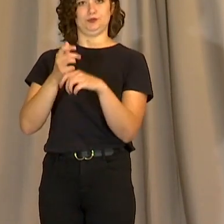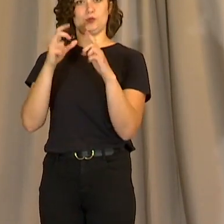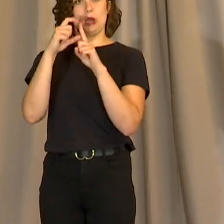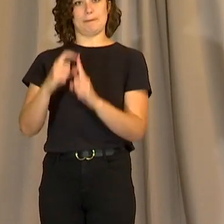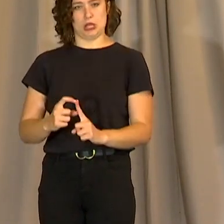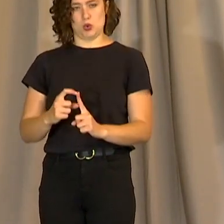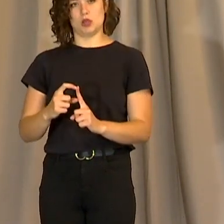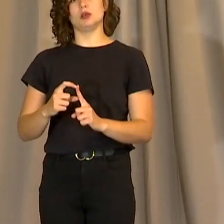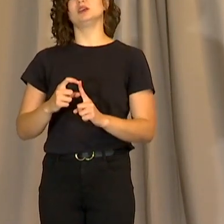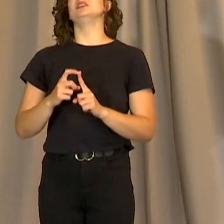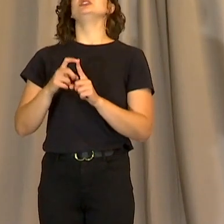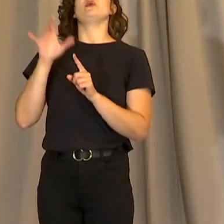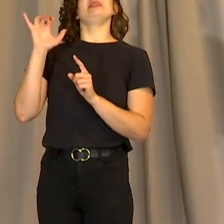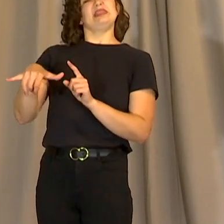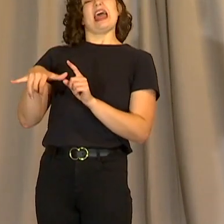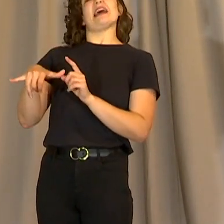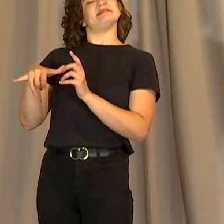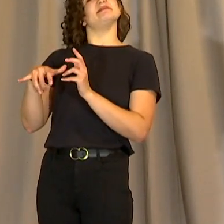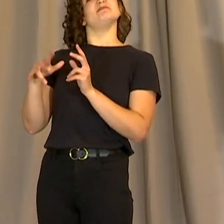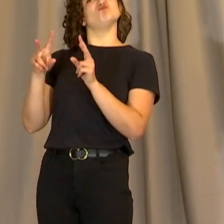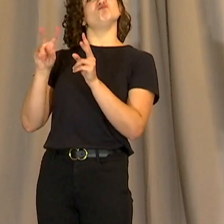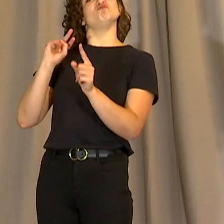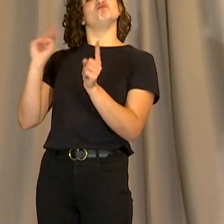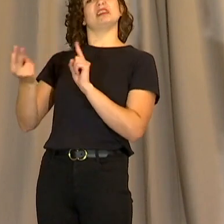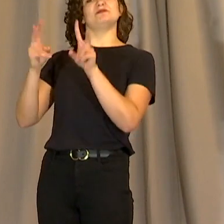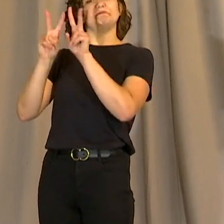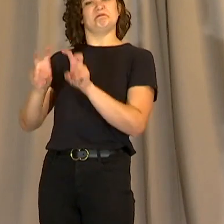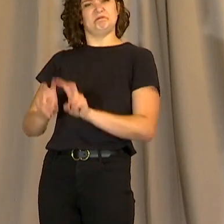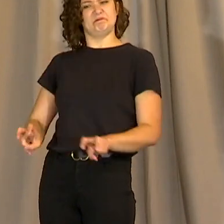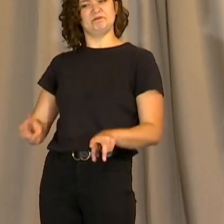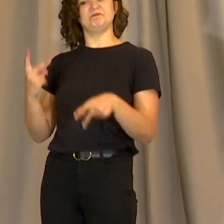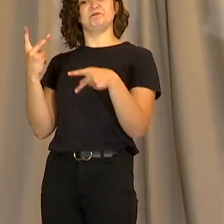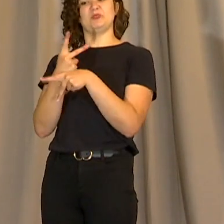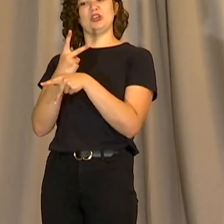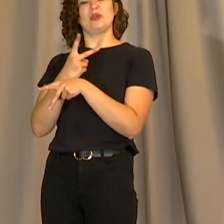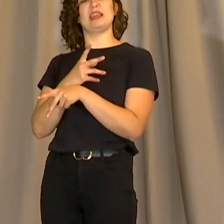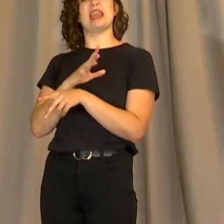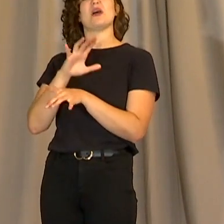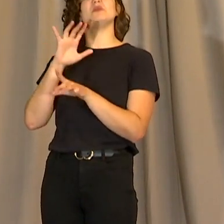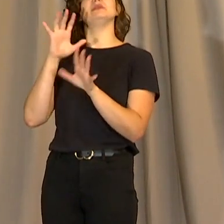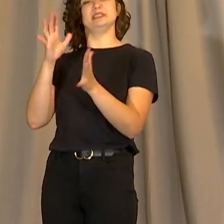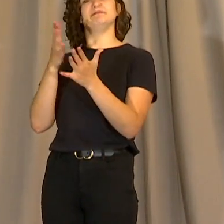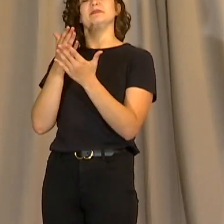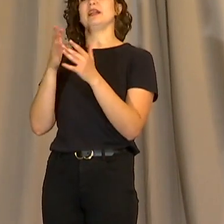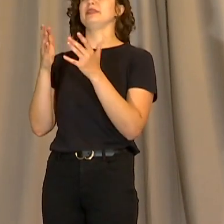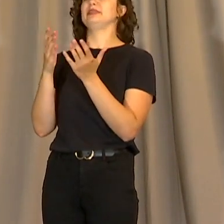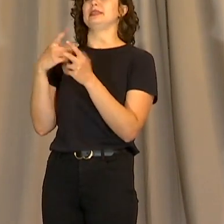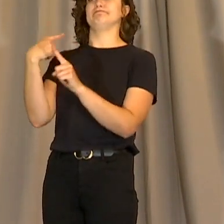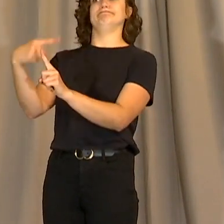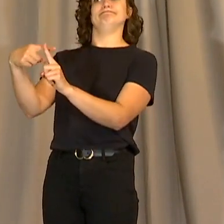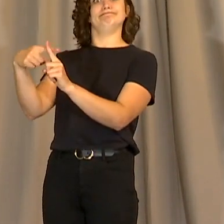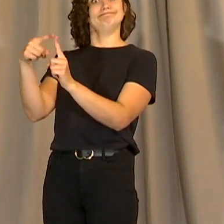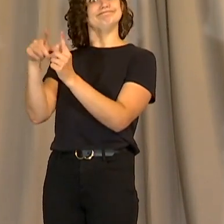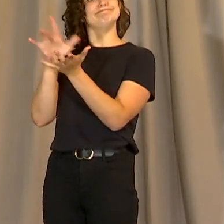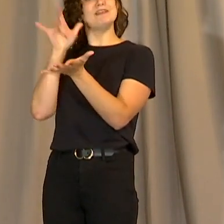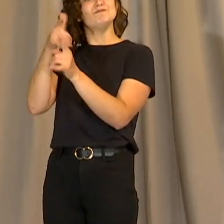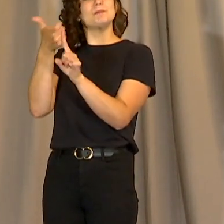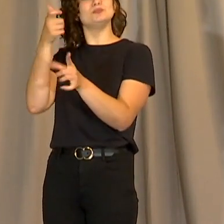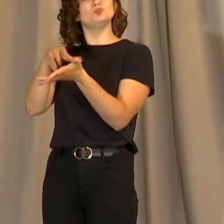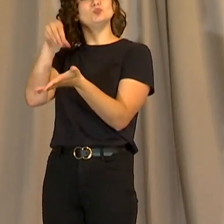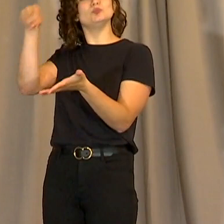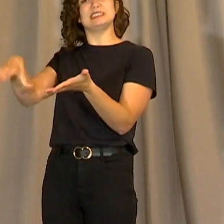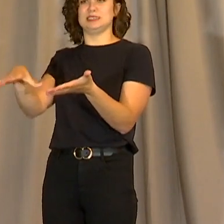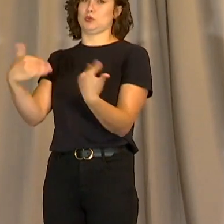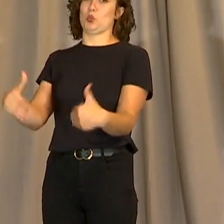So examining that, making sure that you're finding the assets. Our students, our families have tremendous